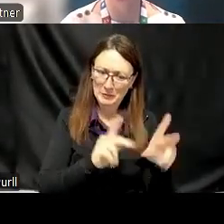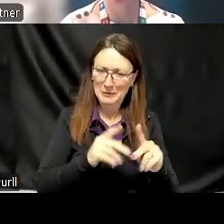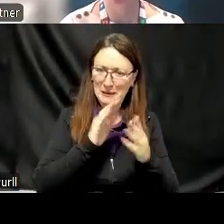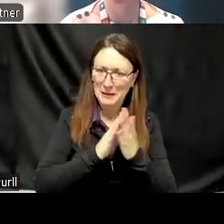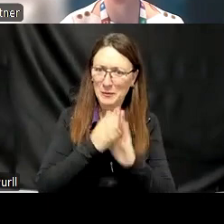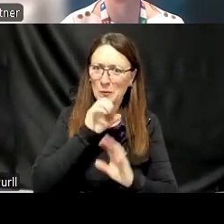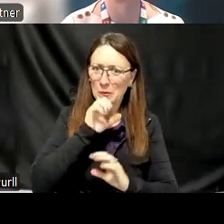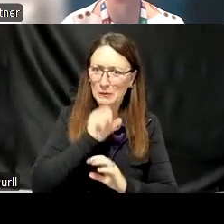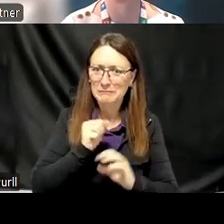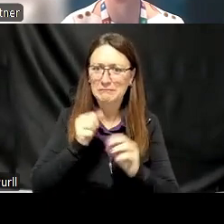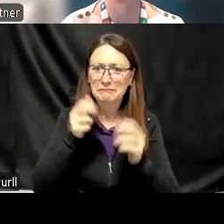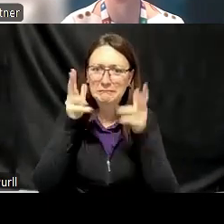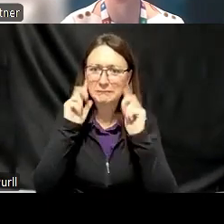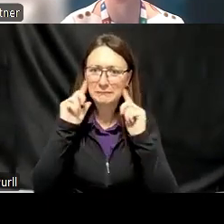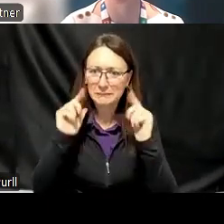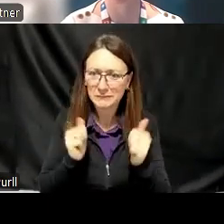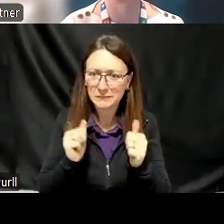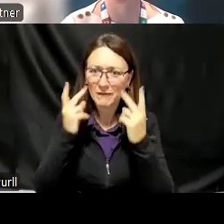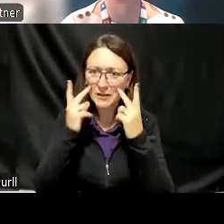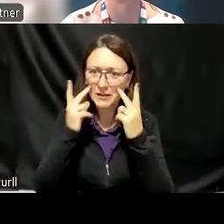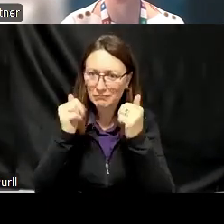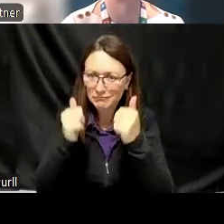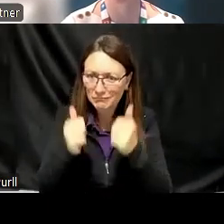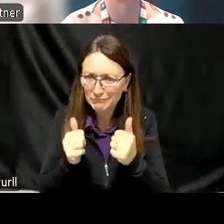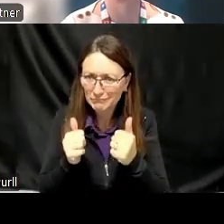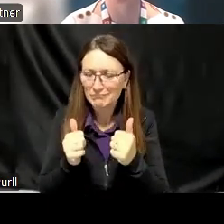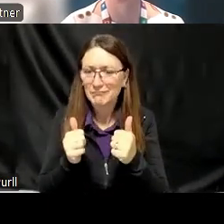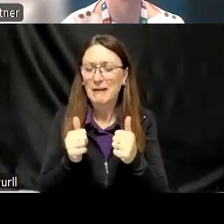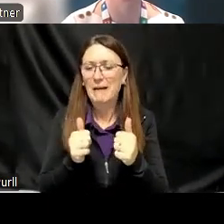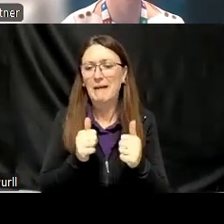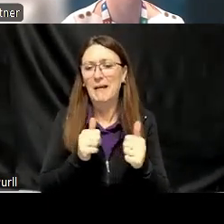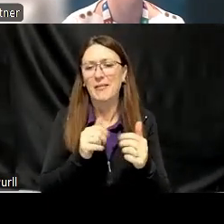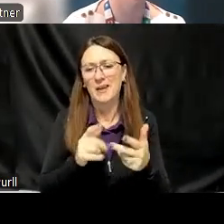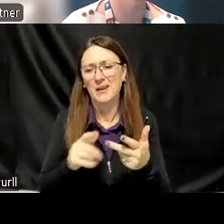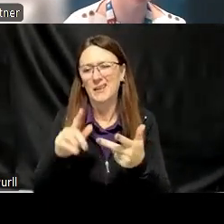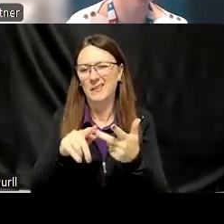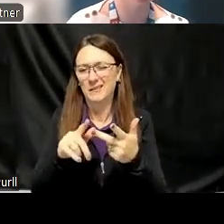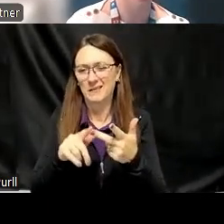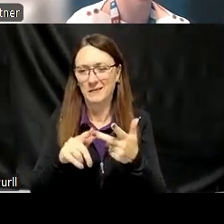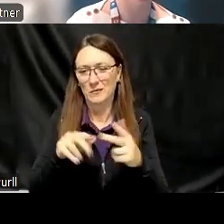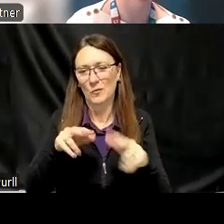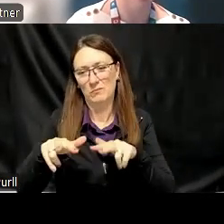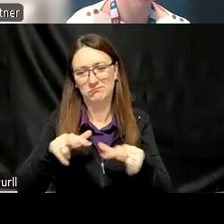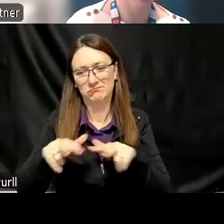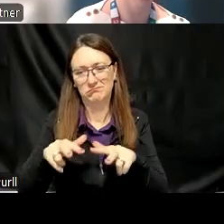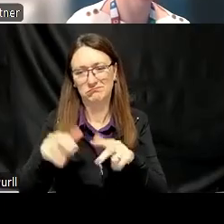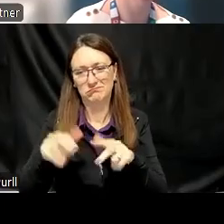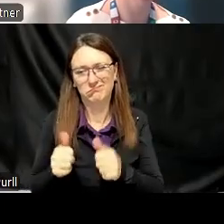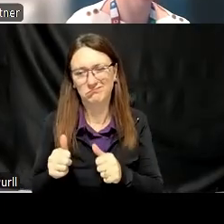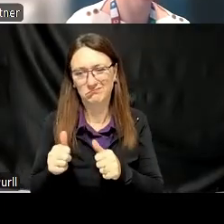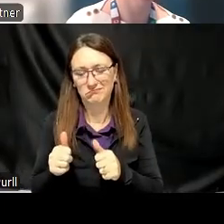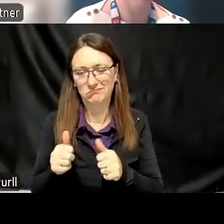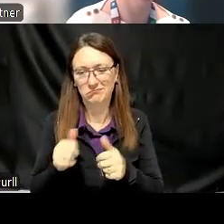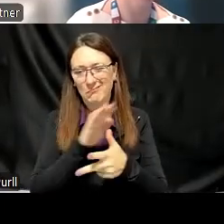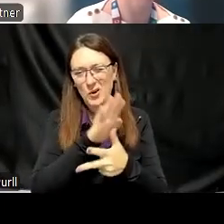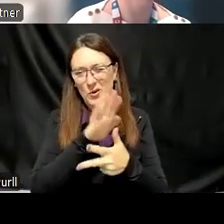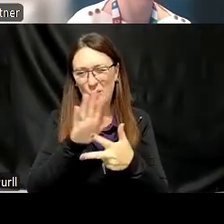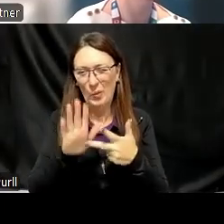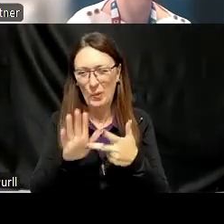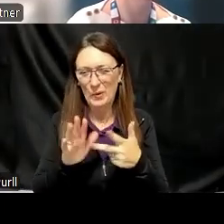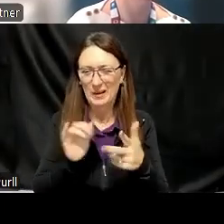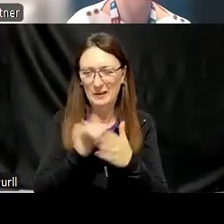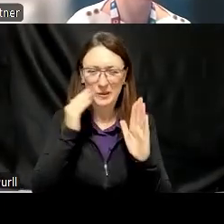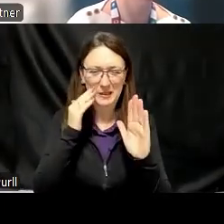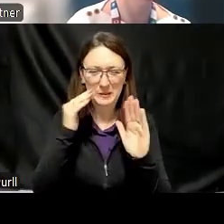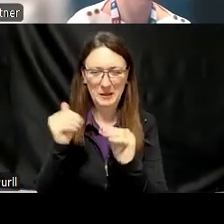vision, um, next to mobility are like the top three um, sort of things that we can expect